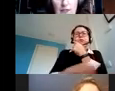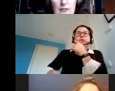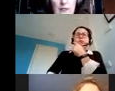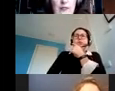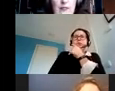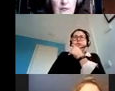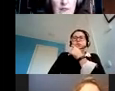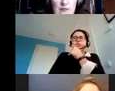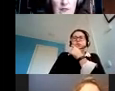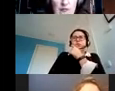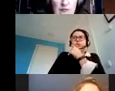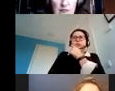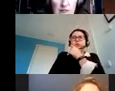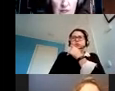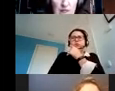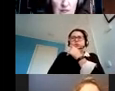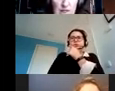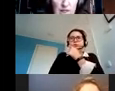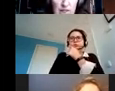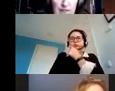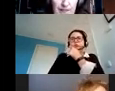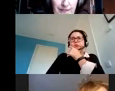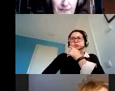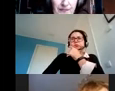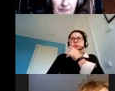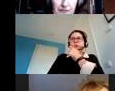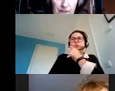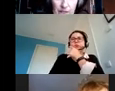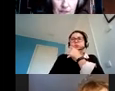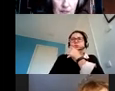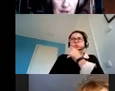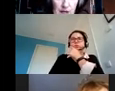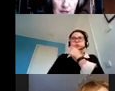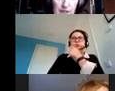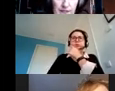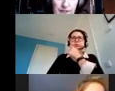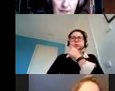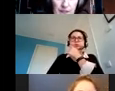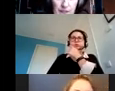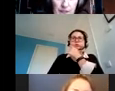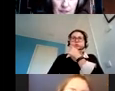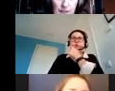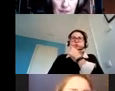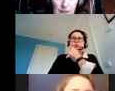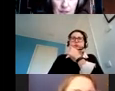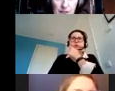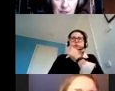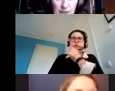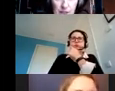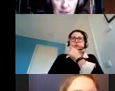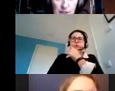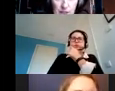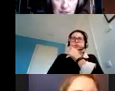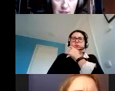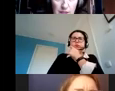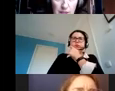far as business and human rights agenda? Of course there is. We have a lot of cases, a lot